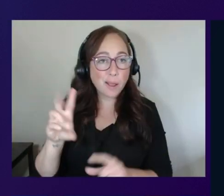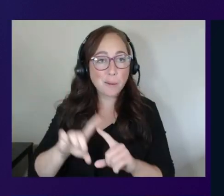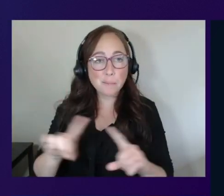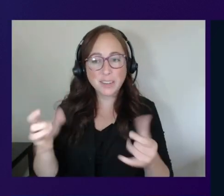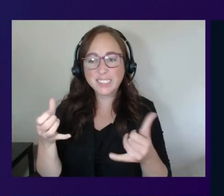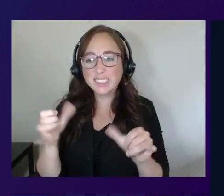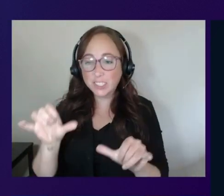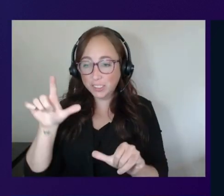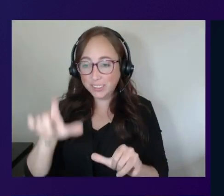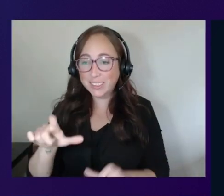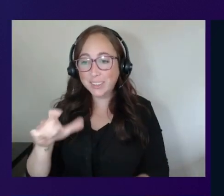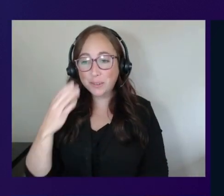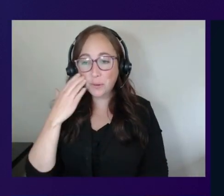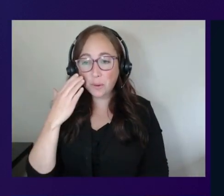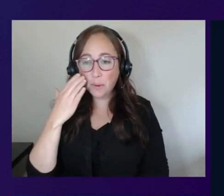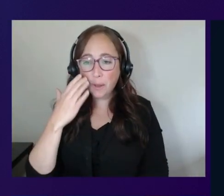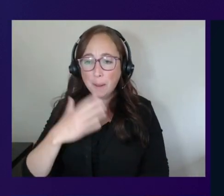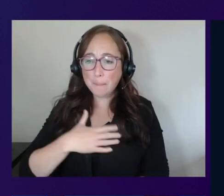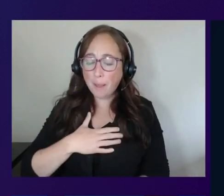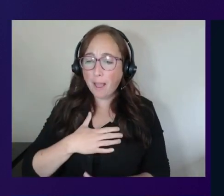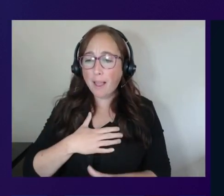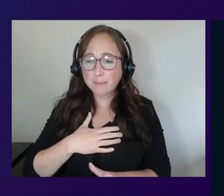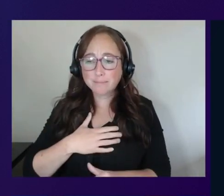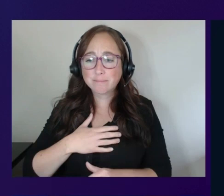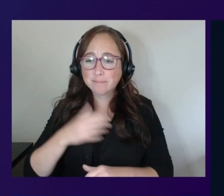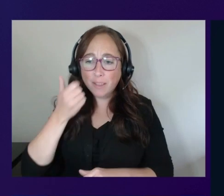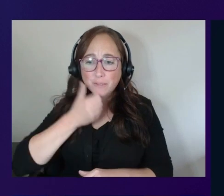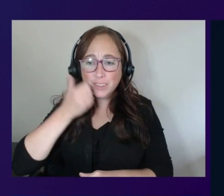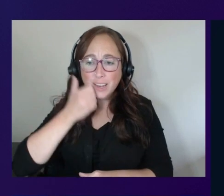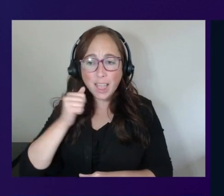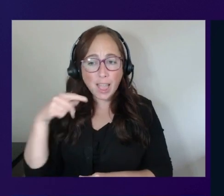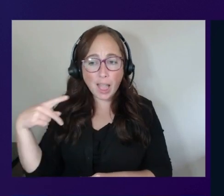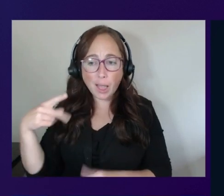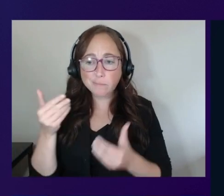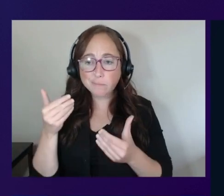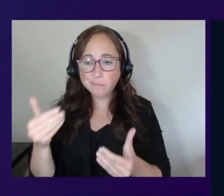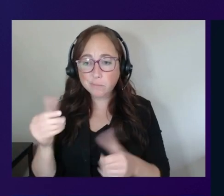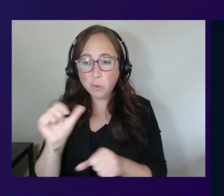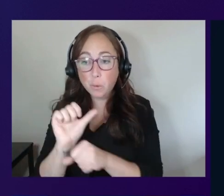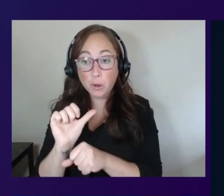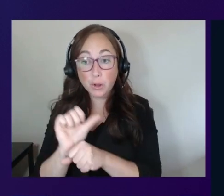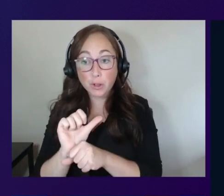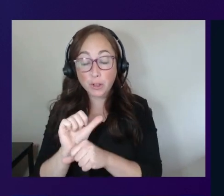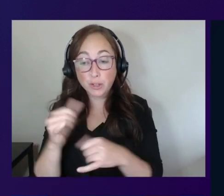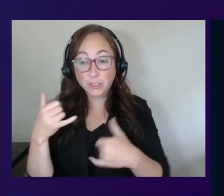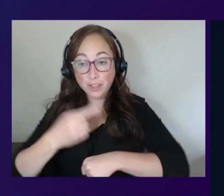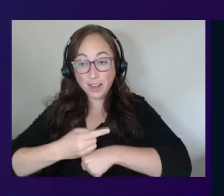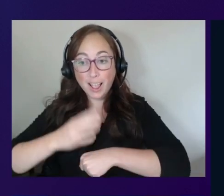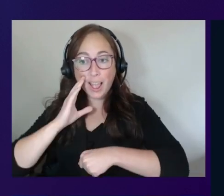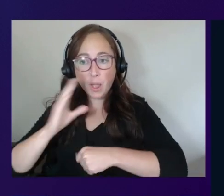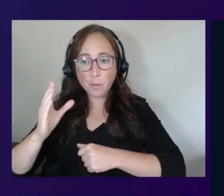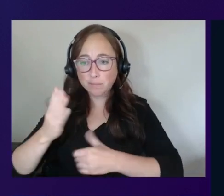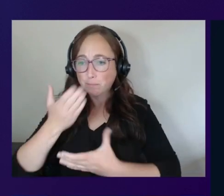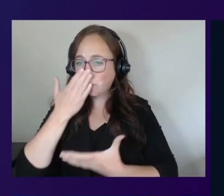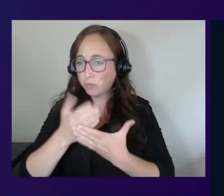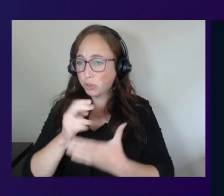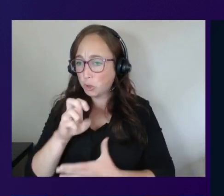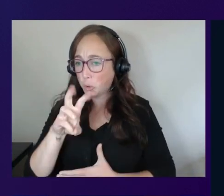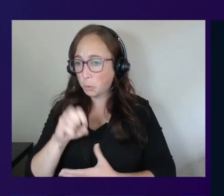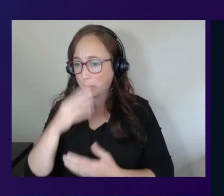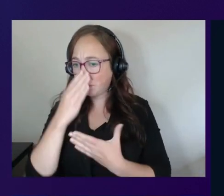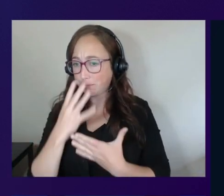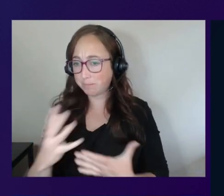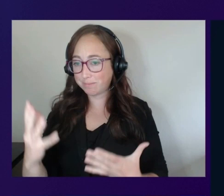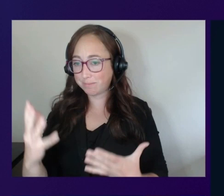my, productivity applications to get my job done. And today I'm going to share great news with, all of